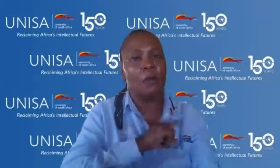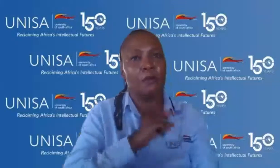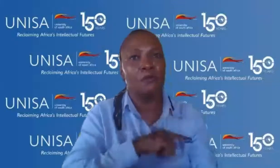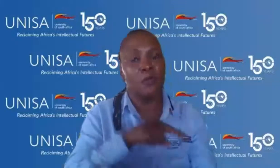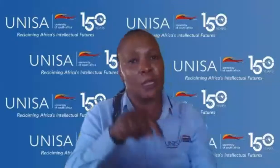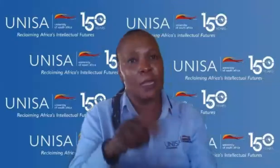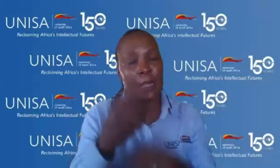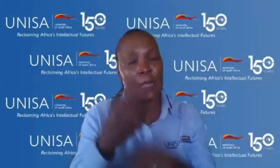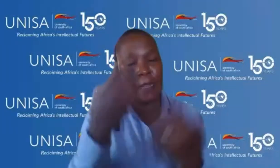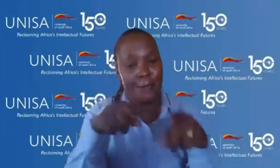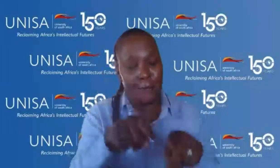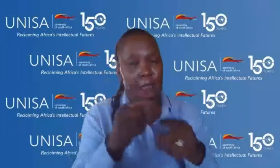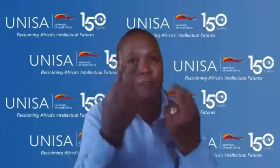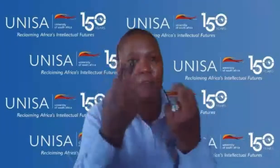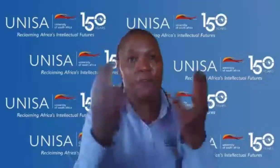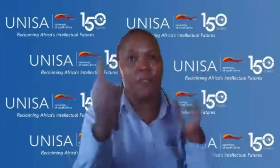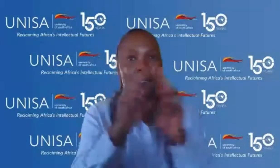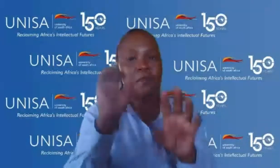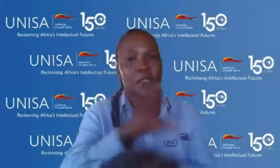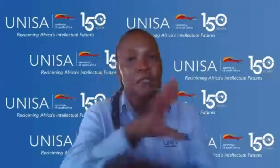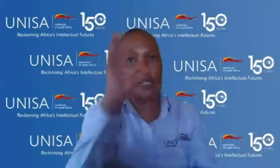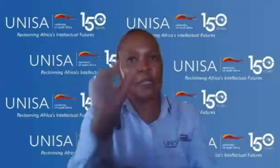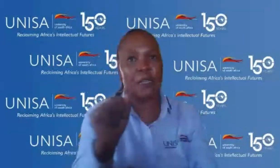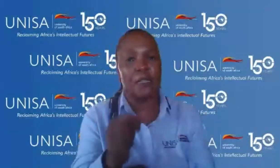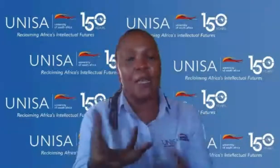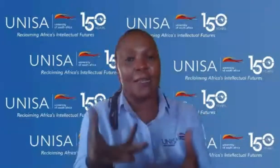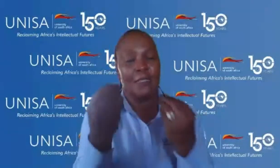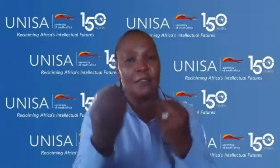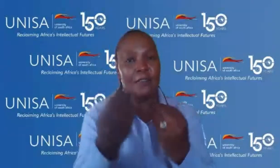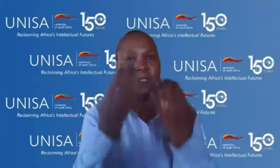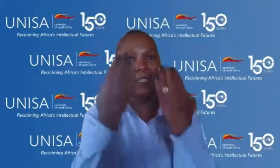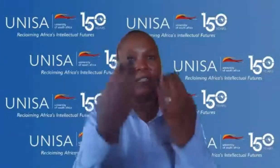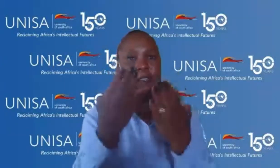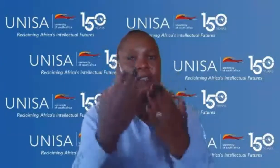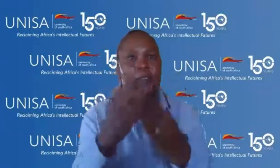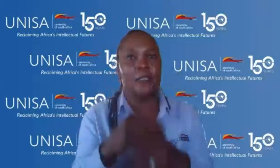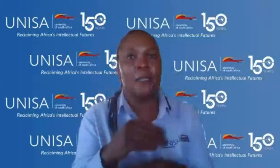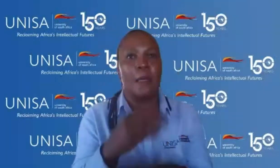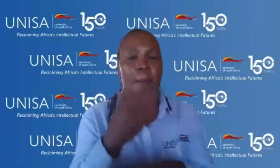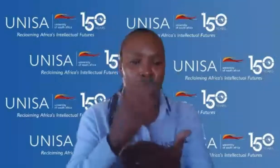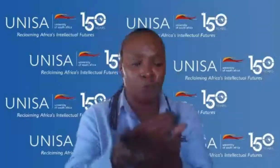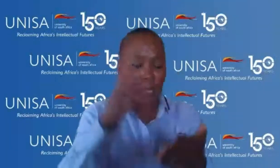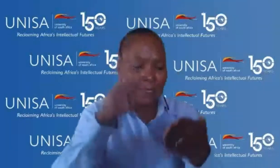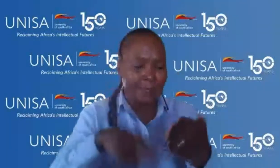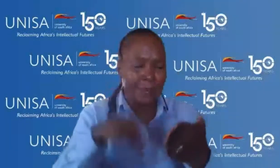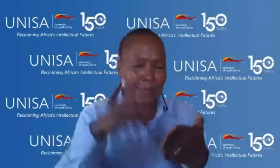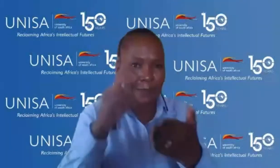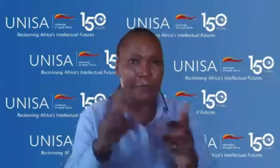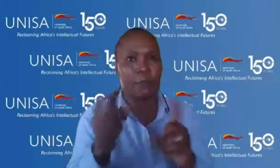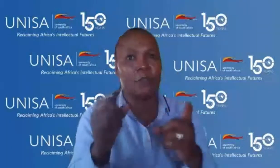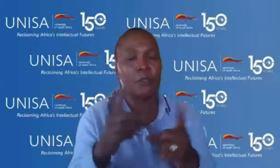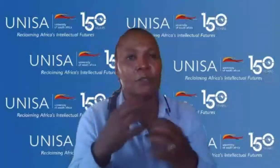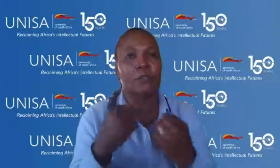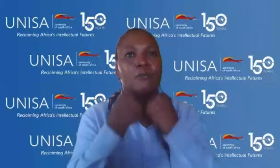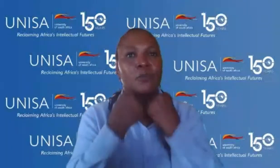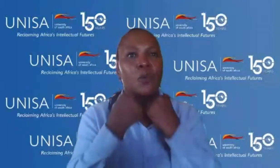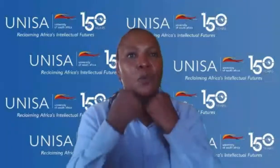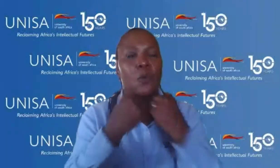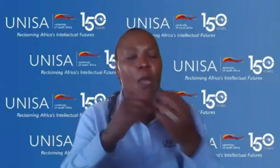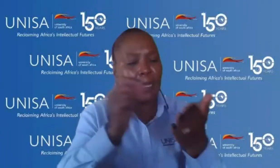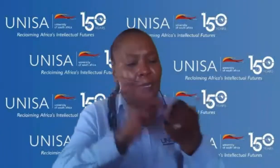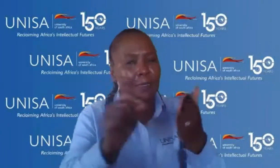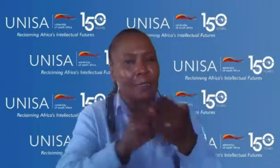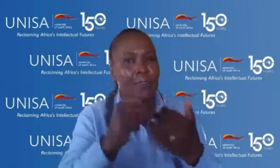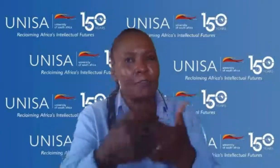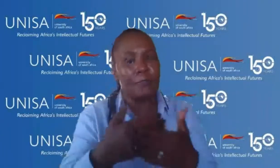that you know, when I receive study material, I read quickly and I target the assignments. I write them early as